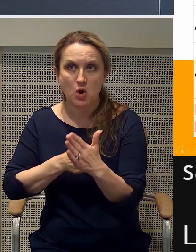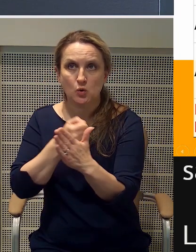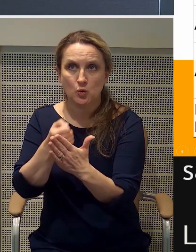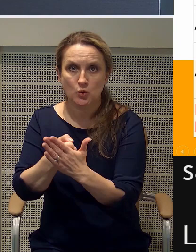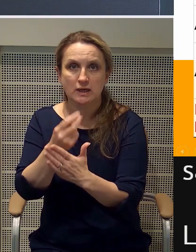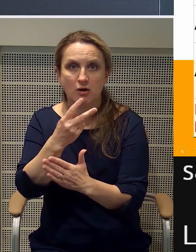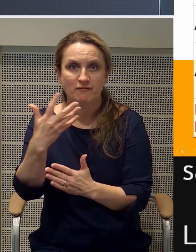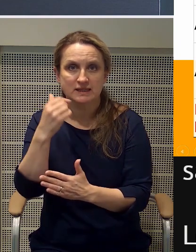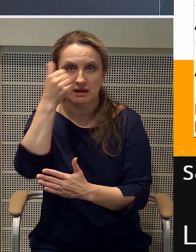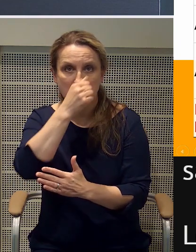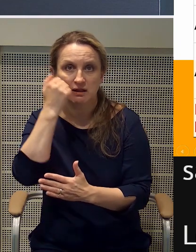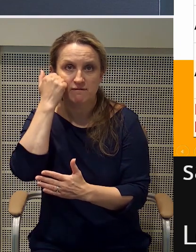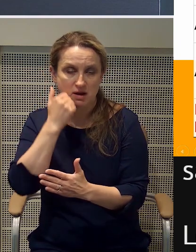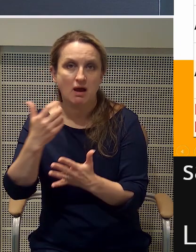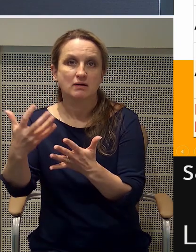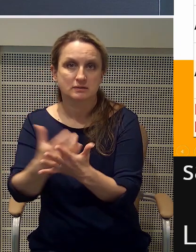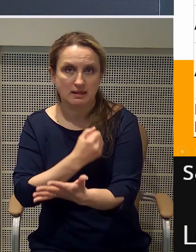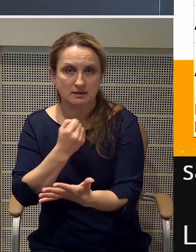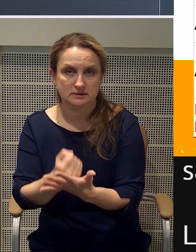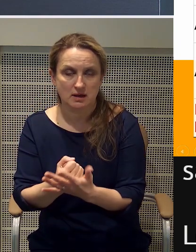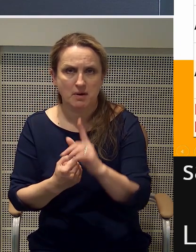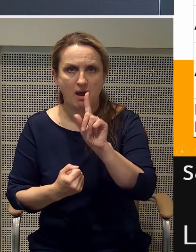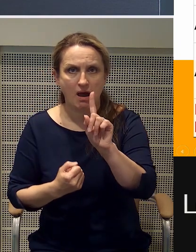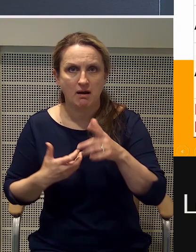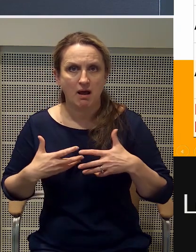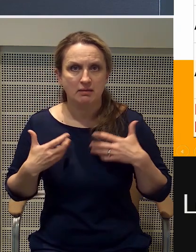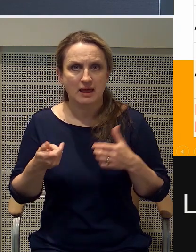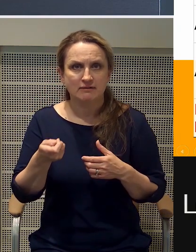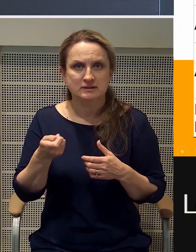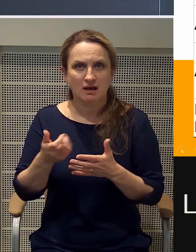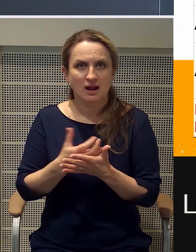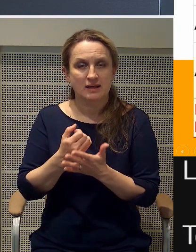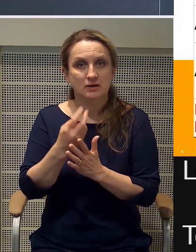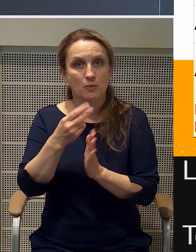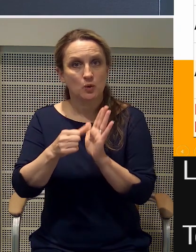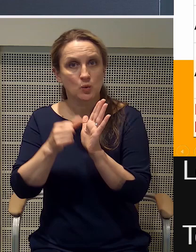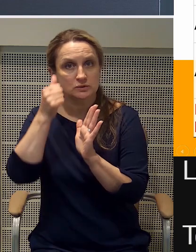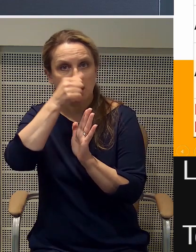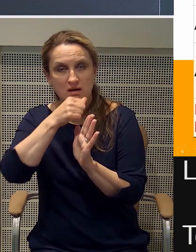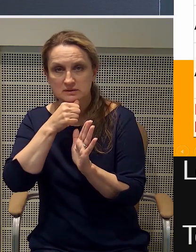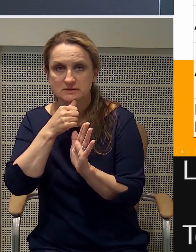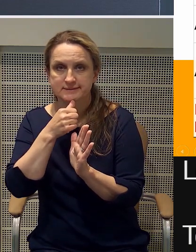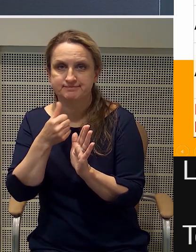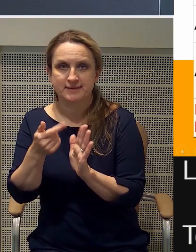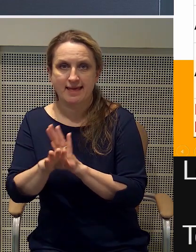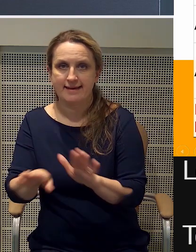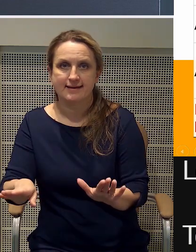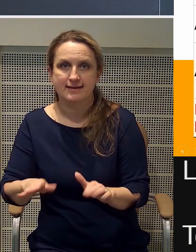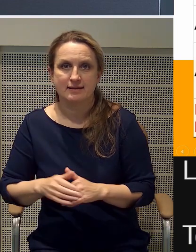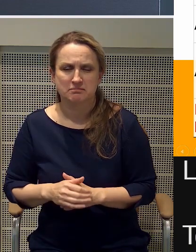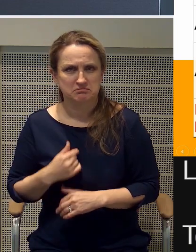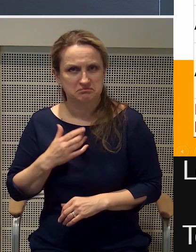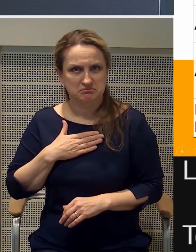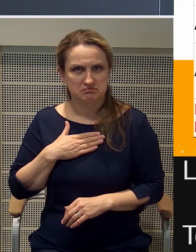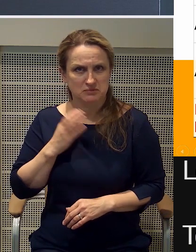Since October last year, treatment for SMA has been available for youngsters up to 25